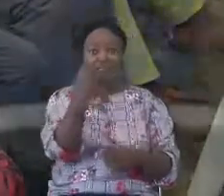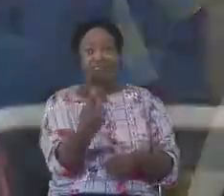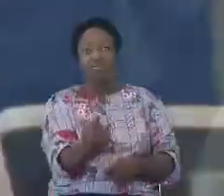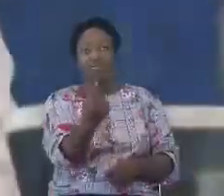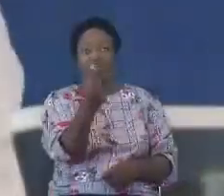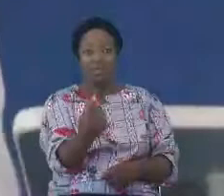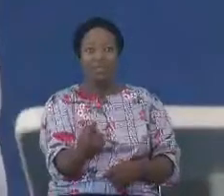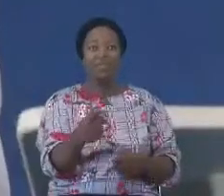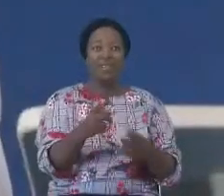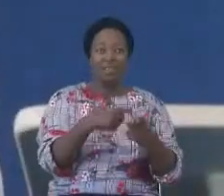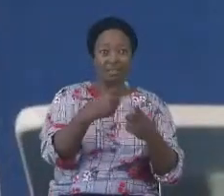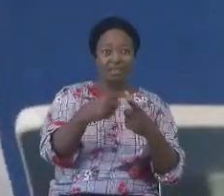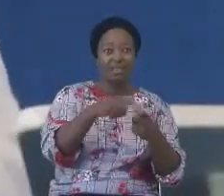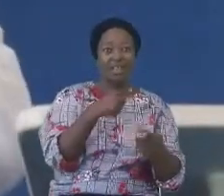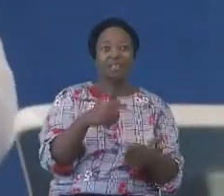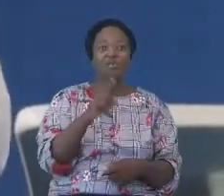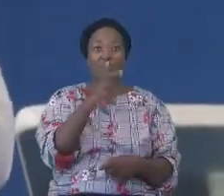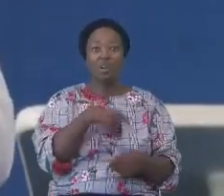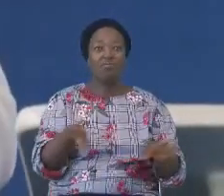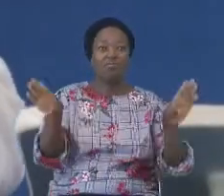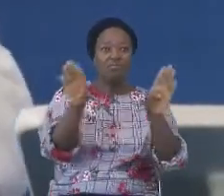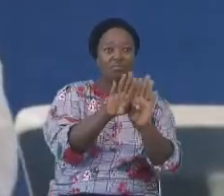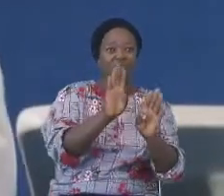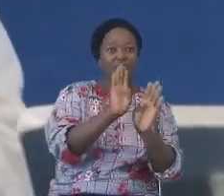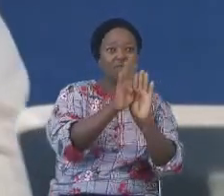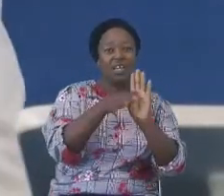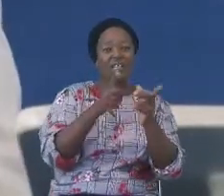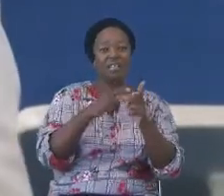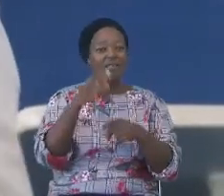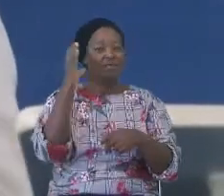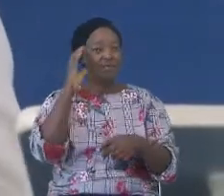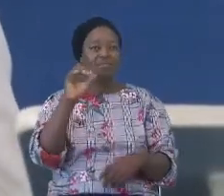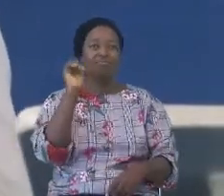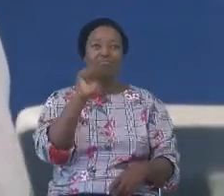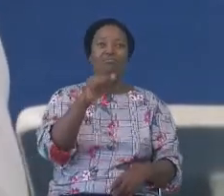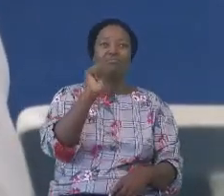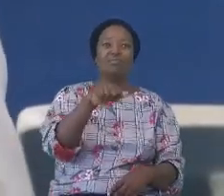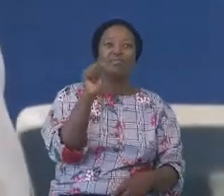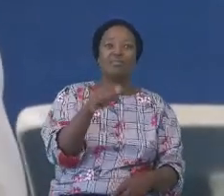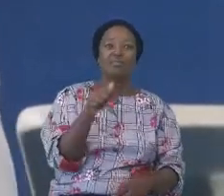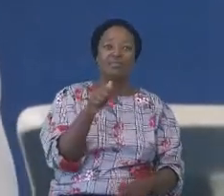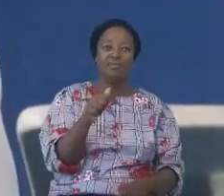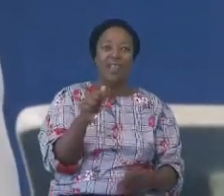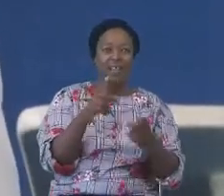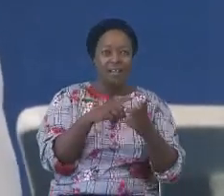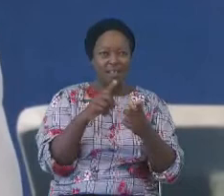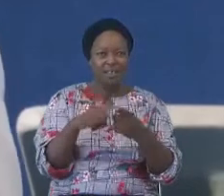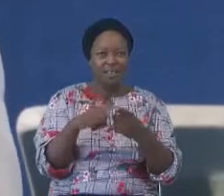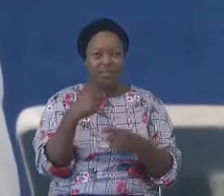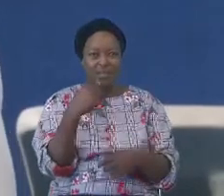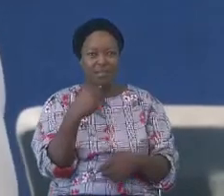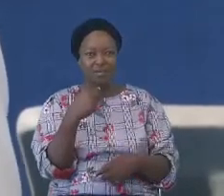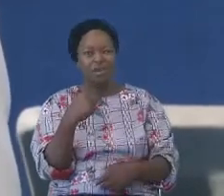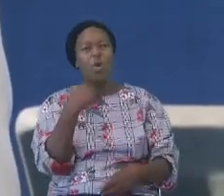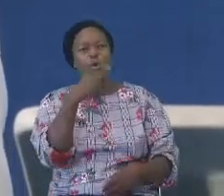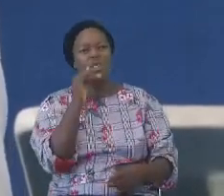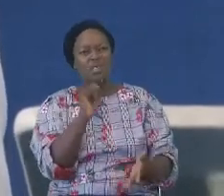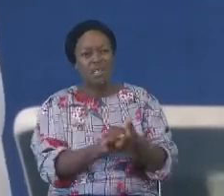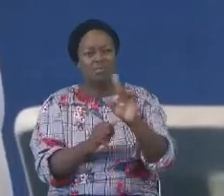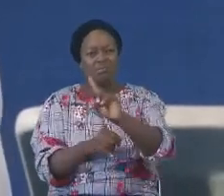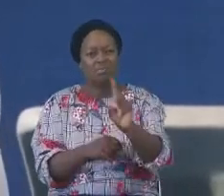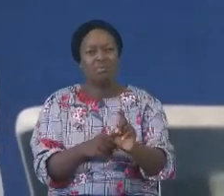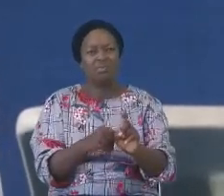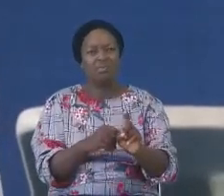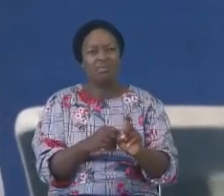the soldiers are not around and you're all alone, then you have locked your door and you hear